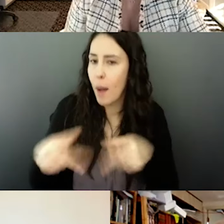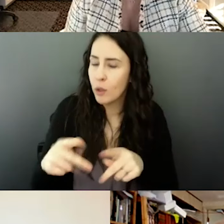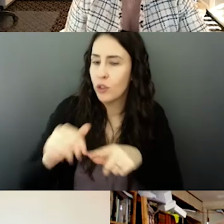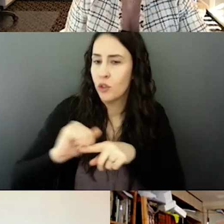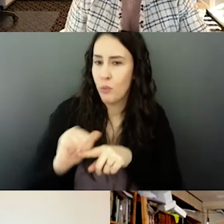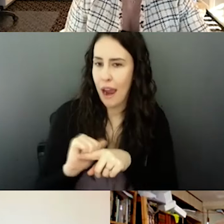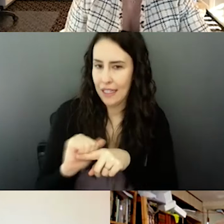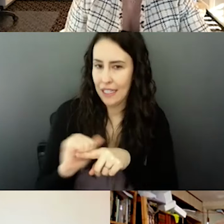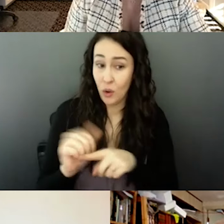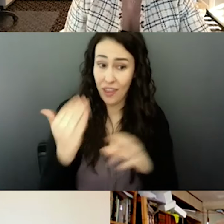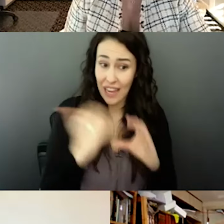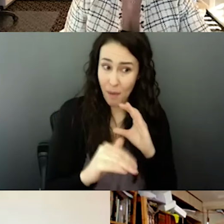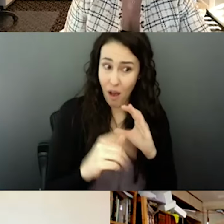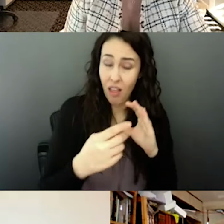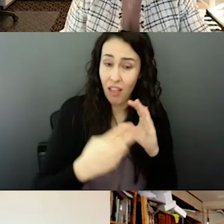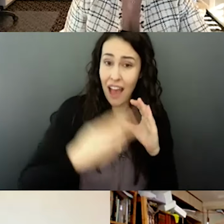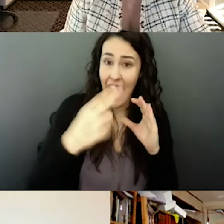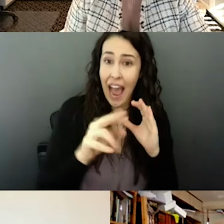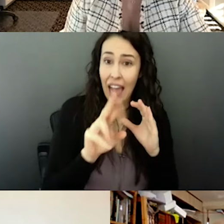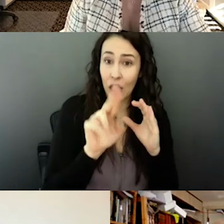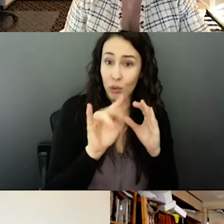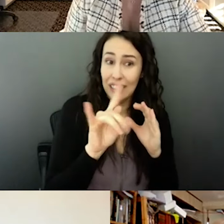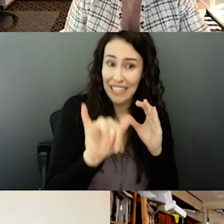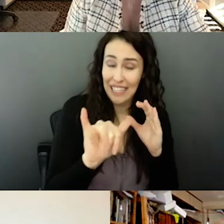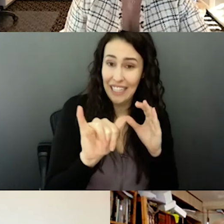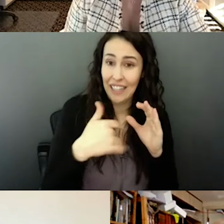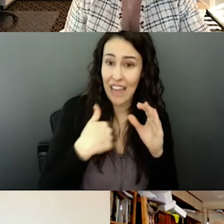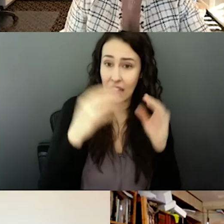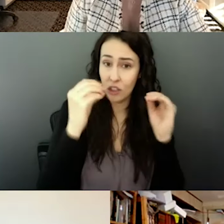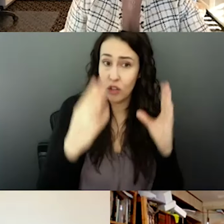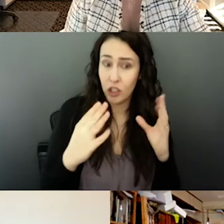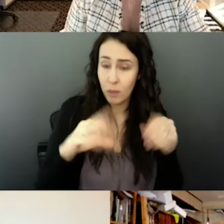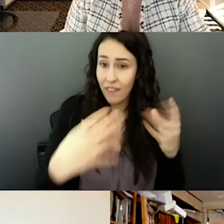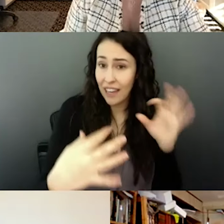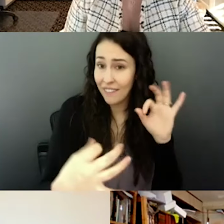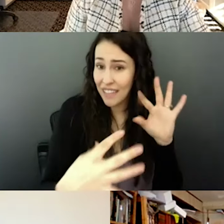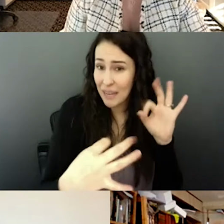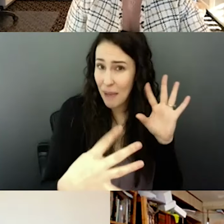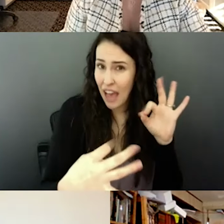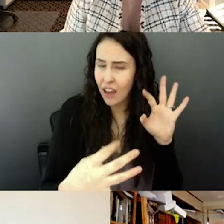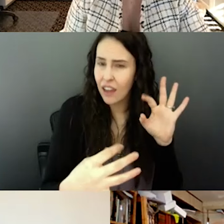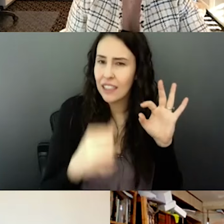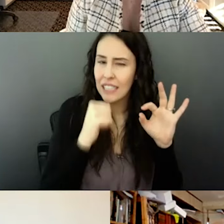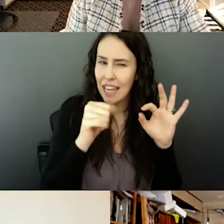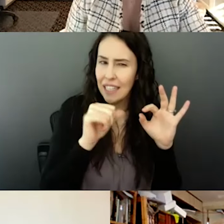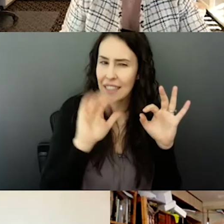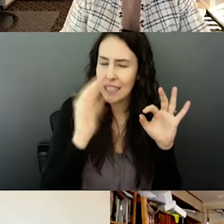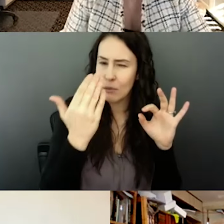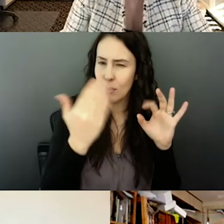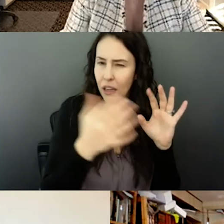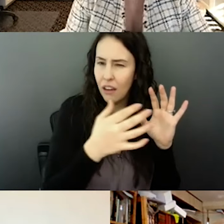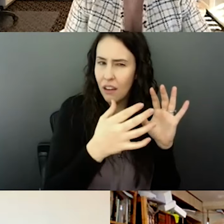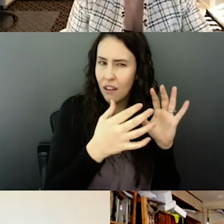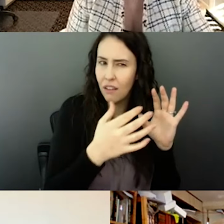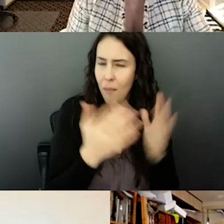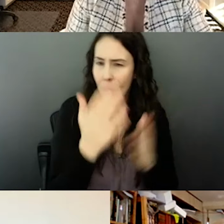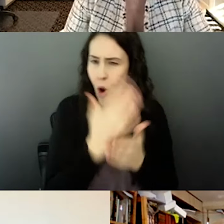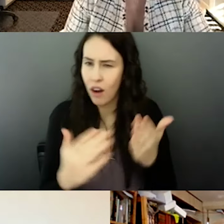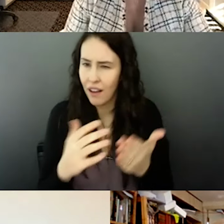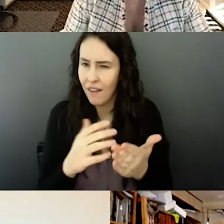utility had the instructor provided feedback, didn't seem to be part of the assignment. It was kind of the student on their